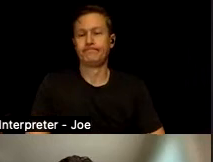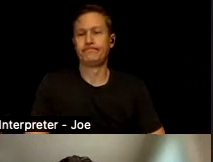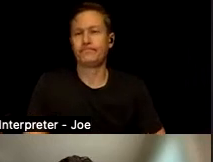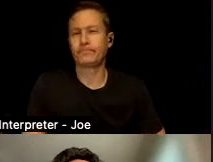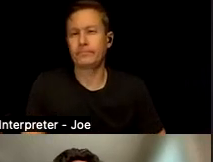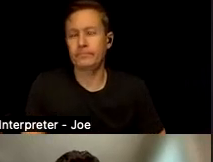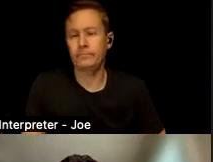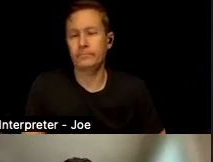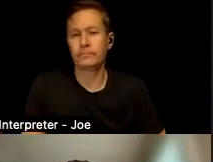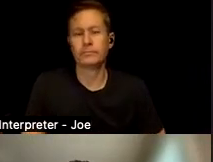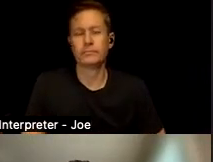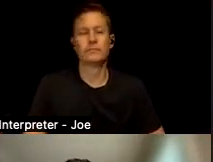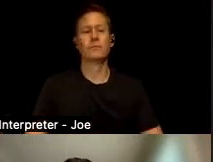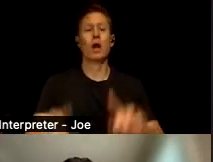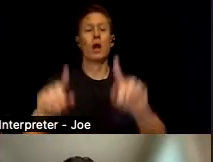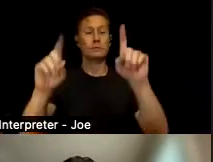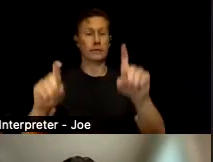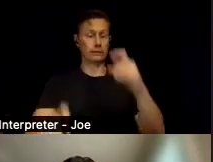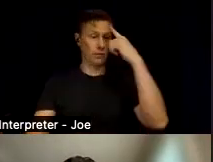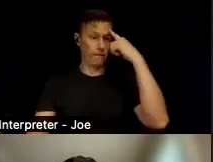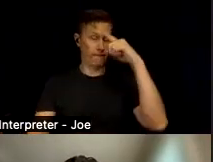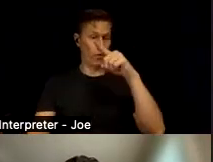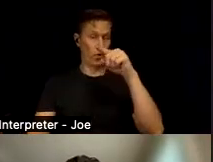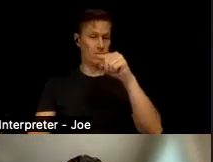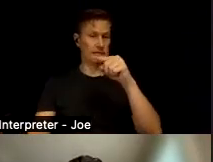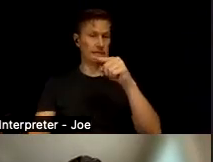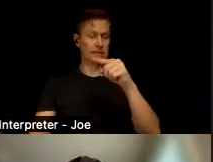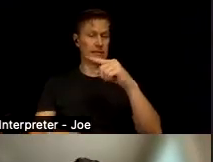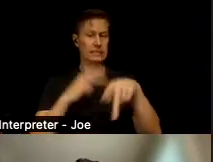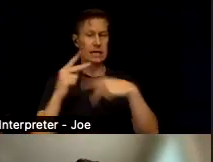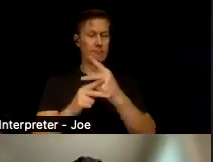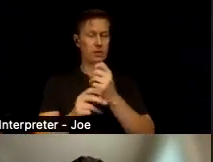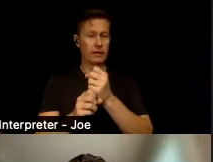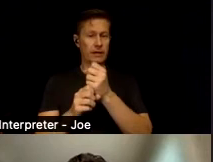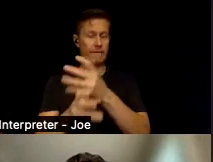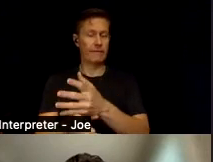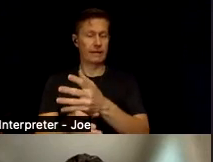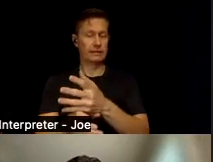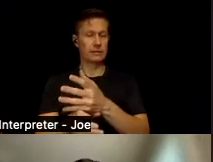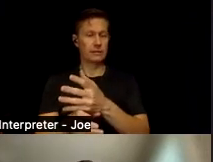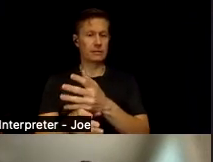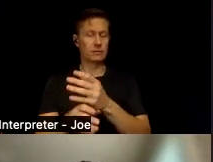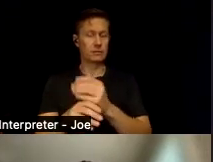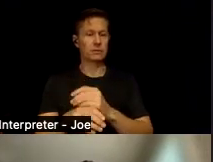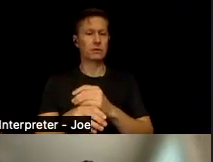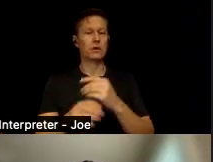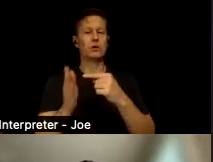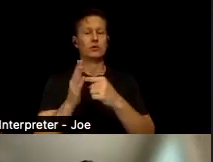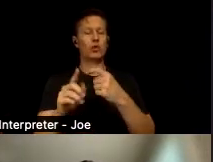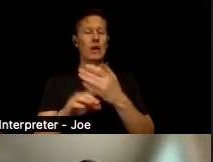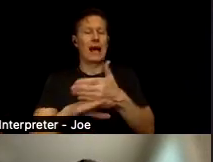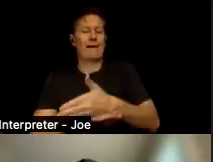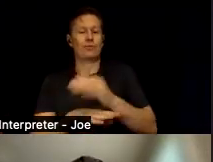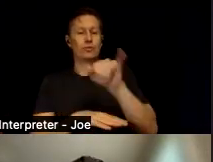a test of whether such effects are real was provided by the aftershocks of the Joshua Tree earthquake.